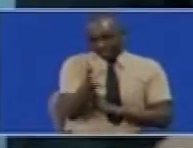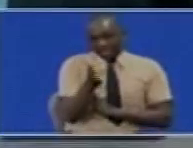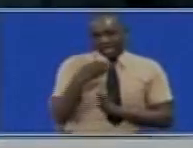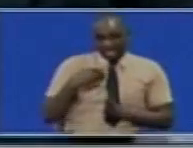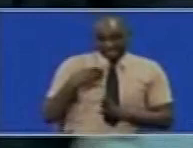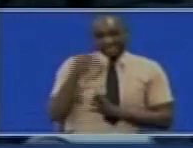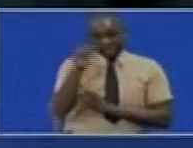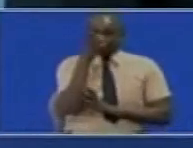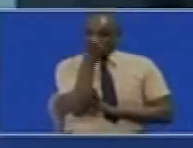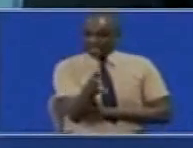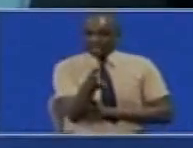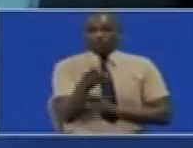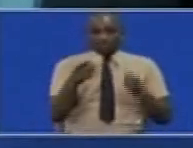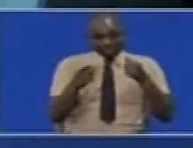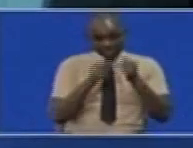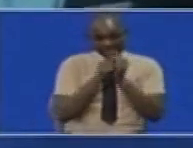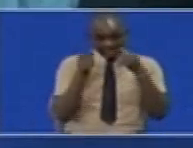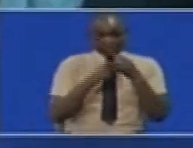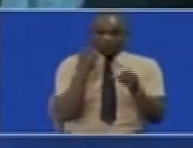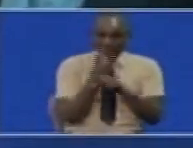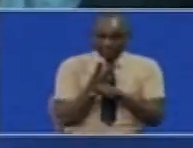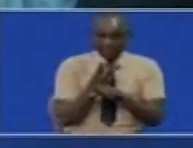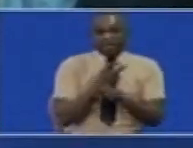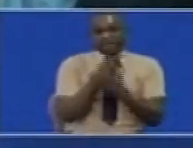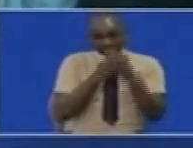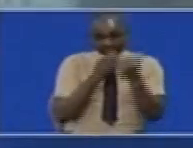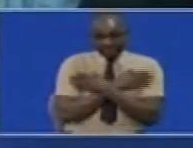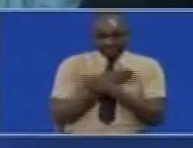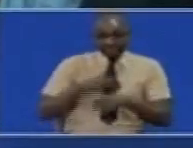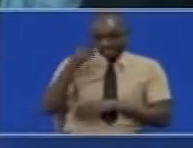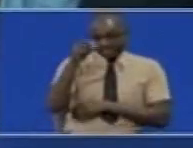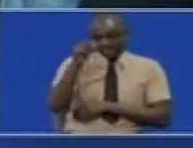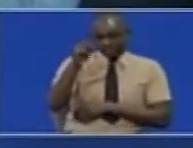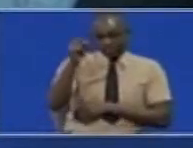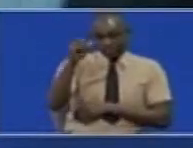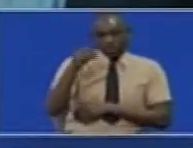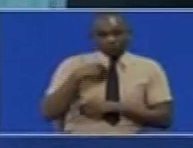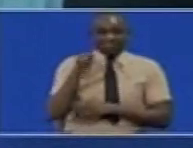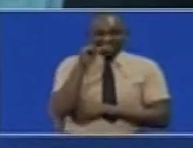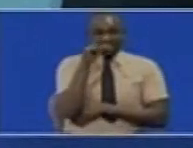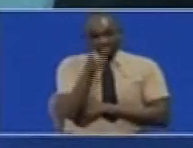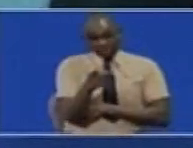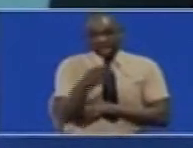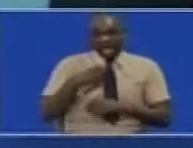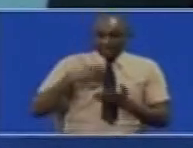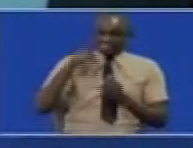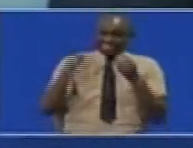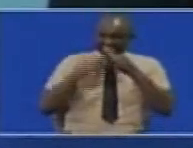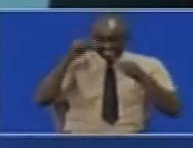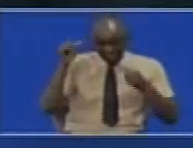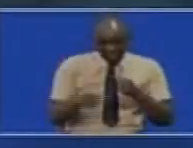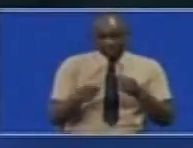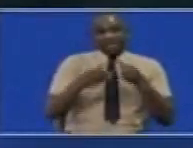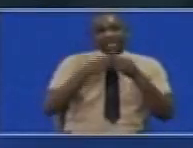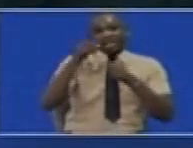hub in Nairobi on 16th of December through a partnership with Tesco, the British retail giant that has more than 6,900